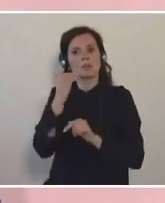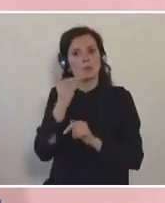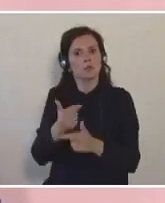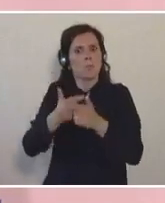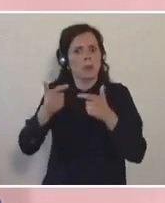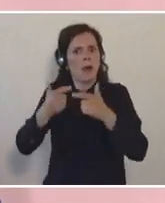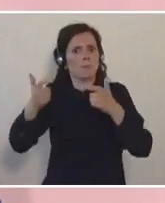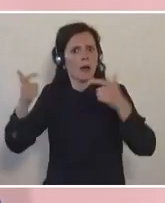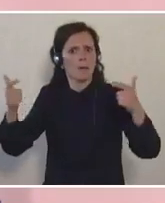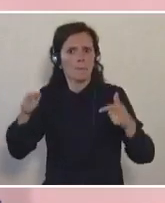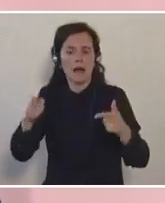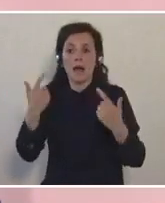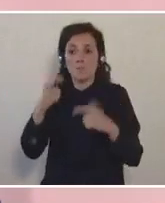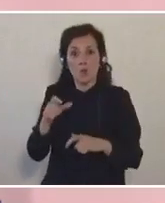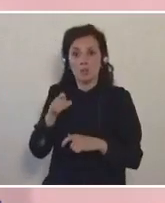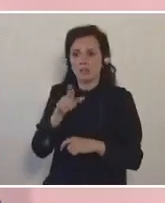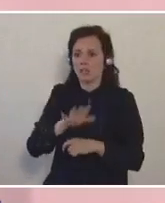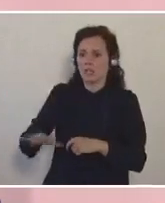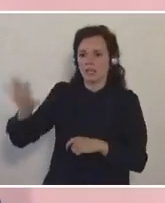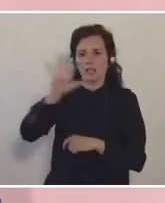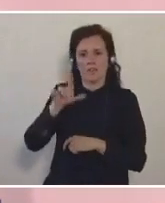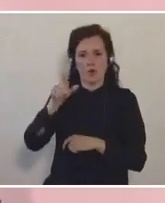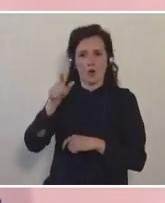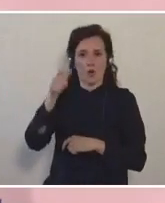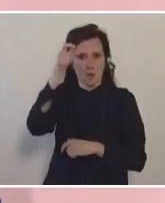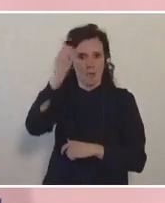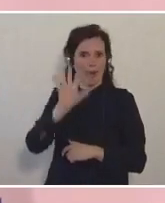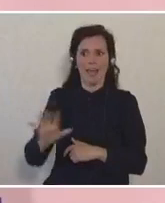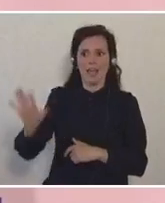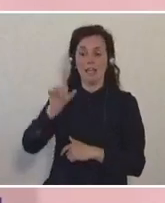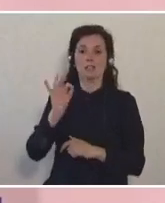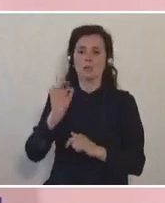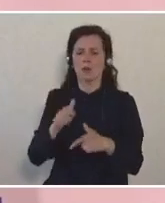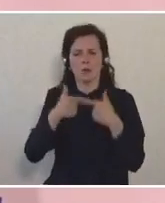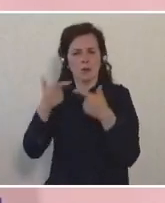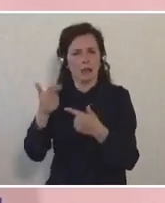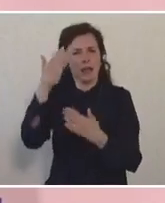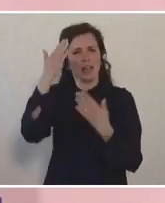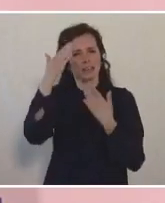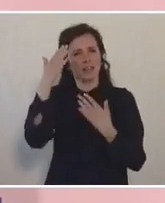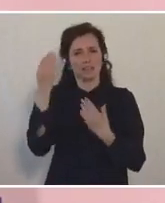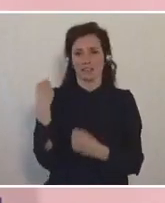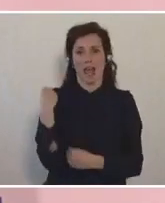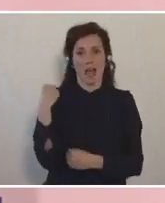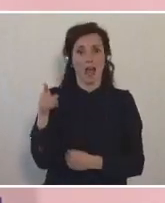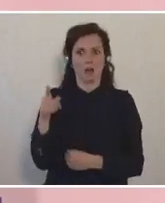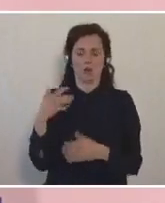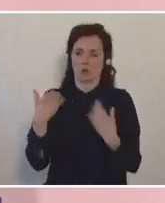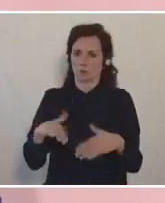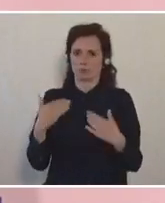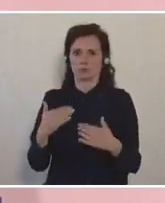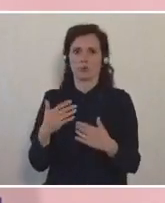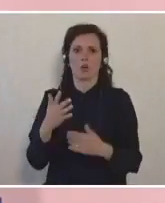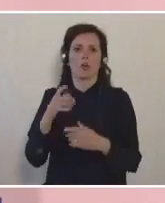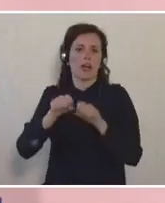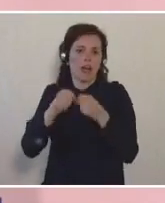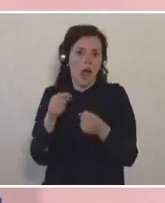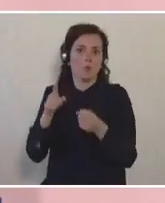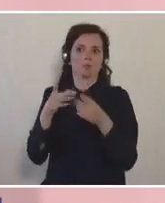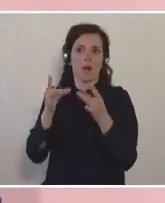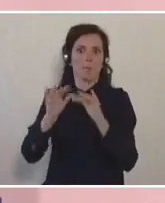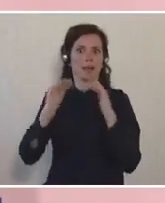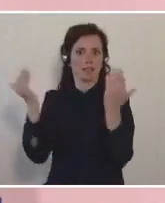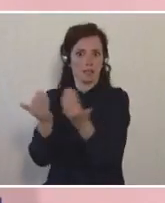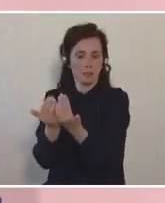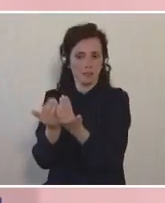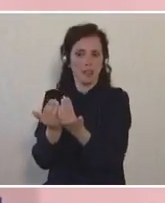pandemic, and also because of their weak conditions before the pandemic. So now what the international community and